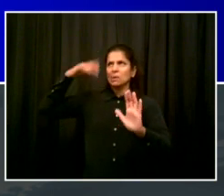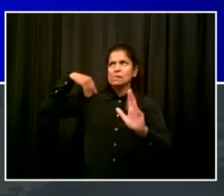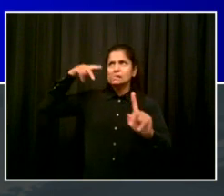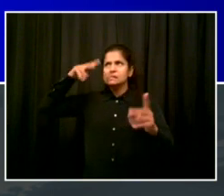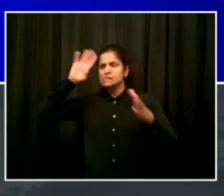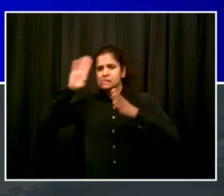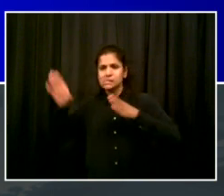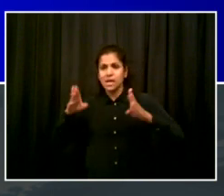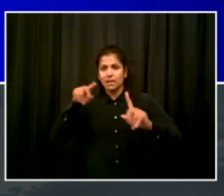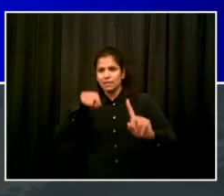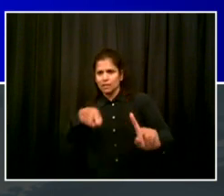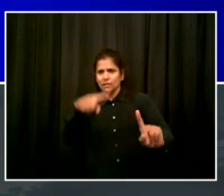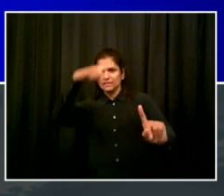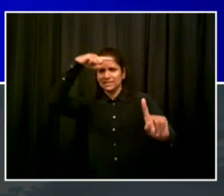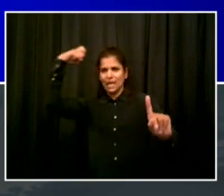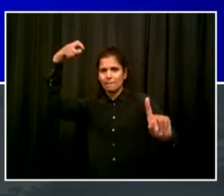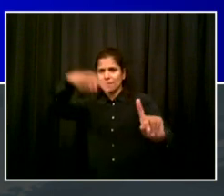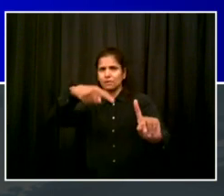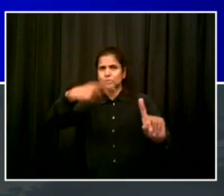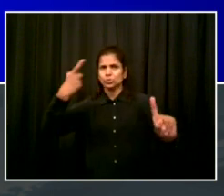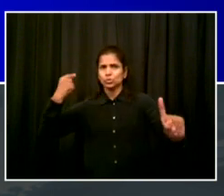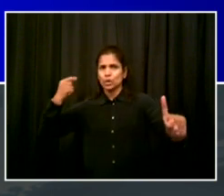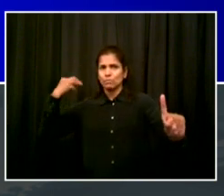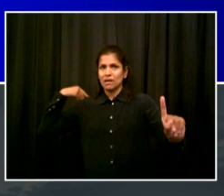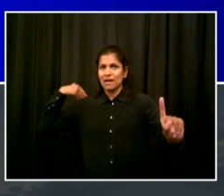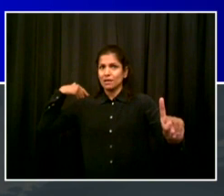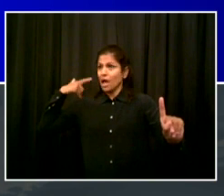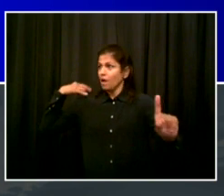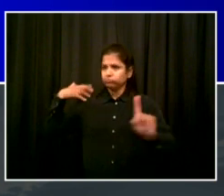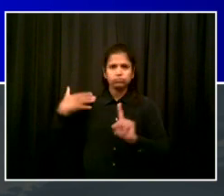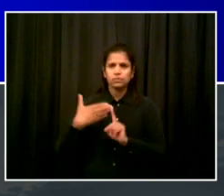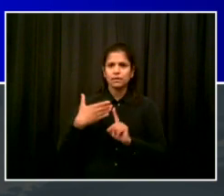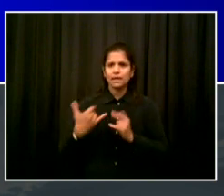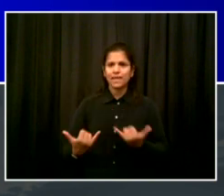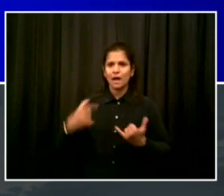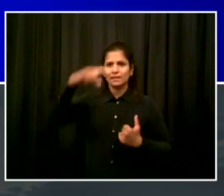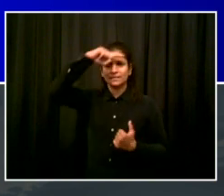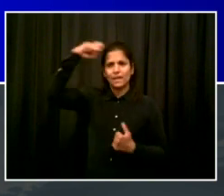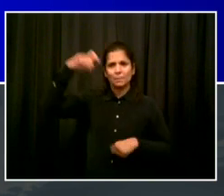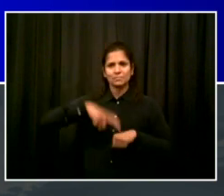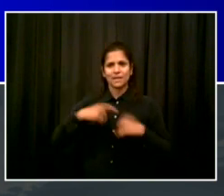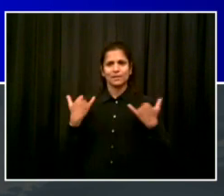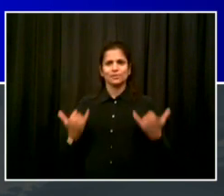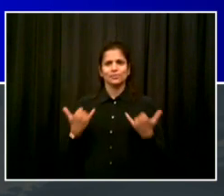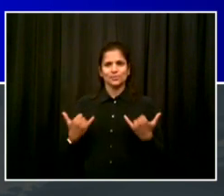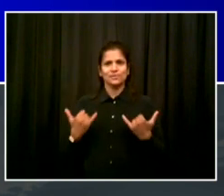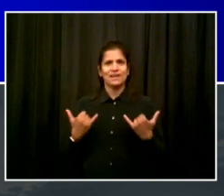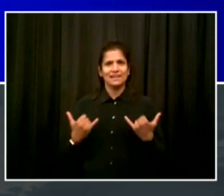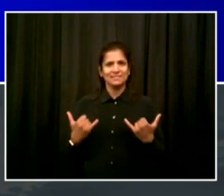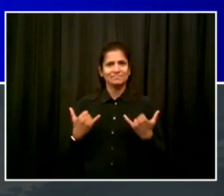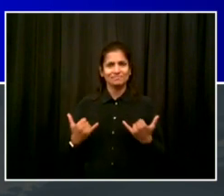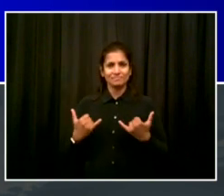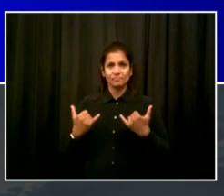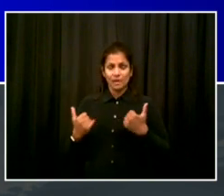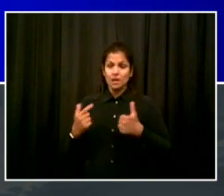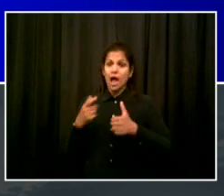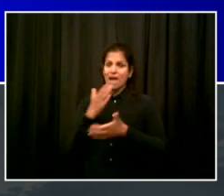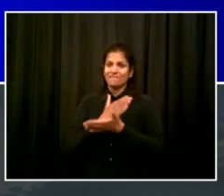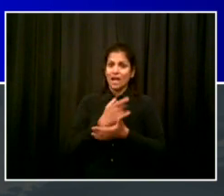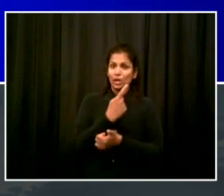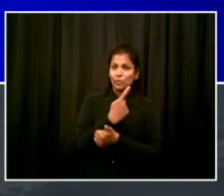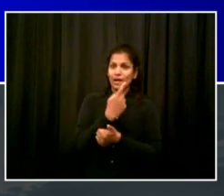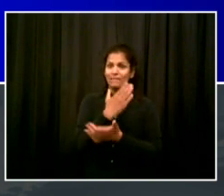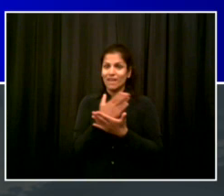times, let's hang on to it. Let's stay focused. Let's stay disciplined. We got to keep bringing the city back, but that's going to take all of